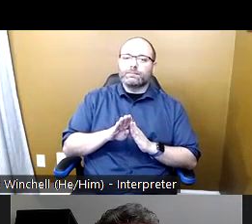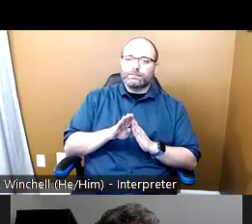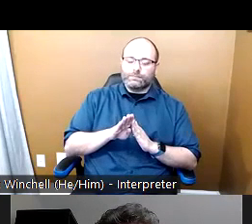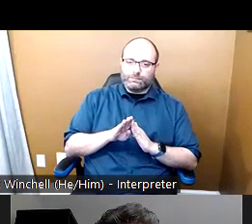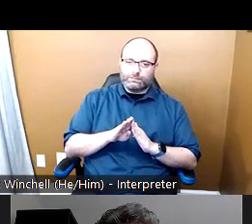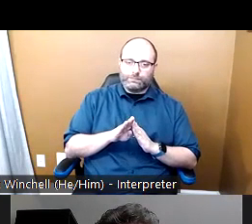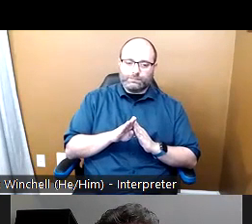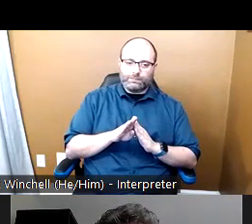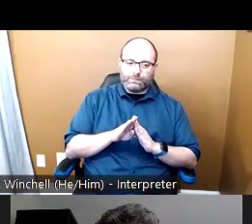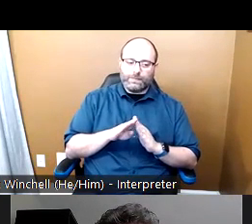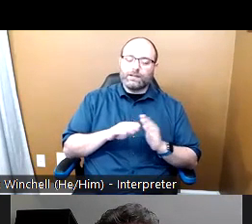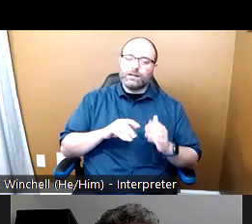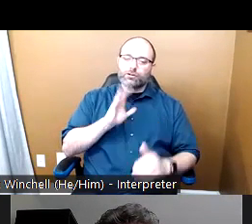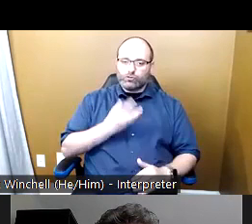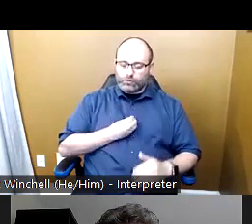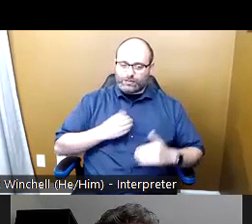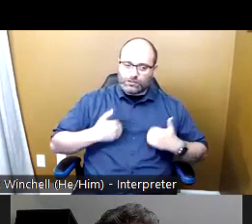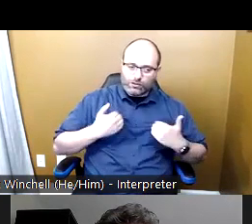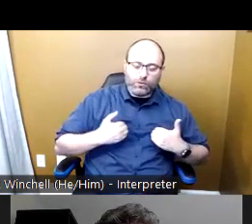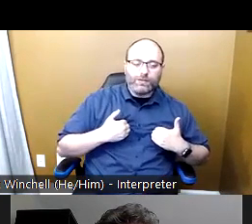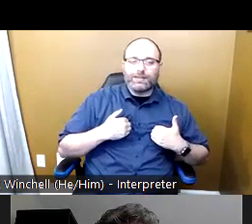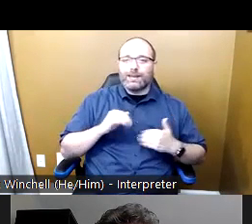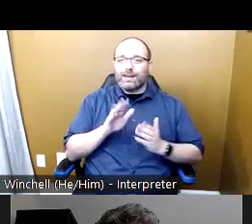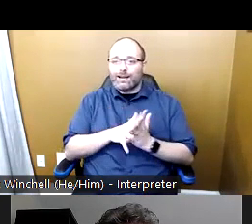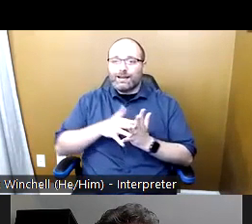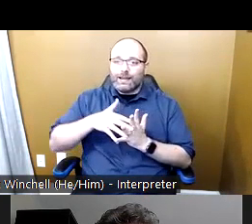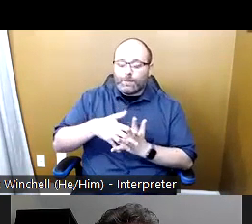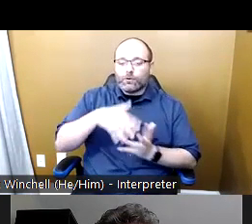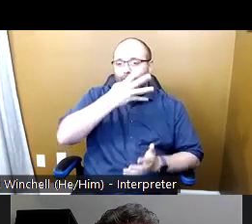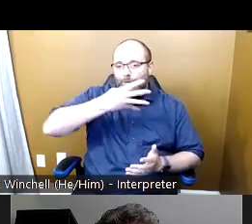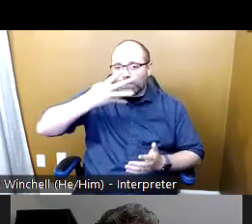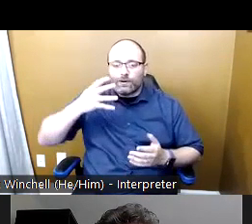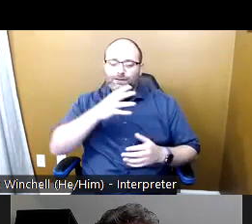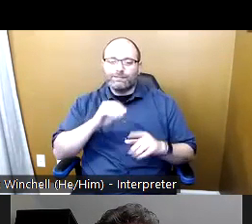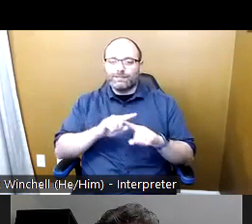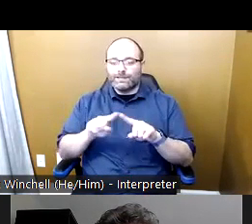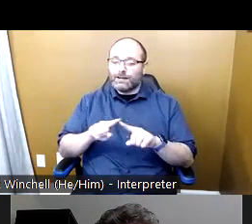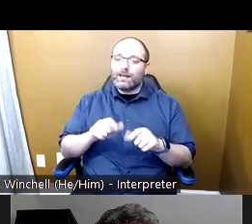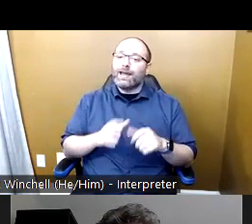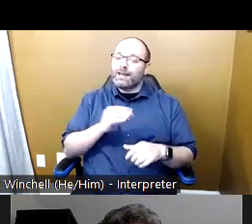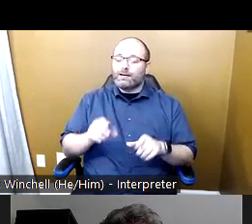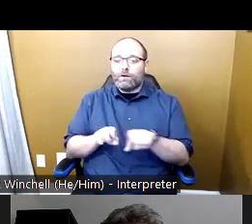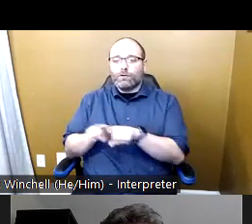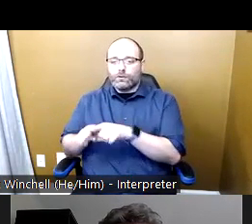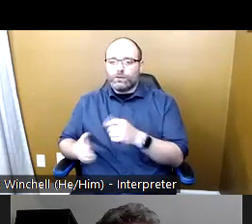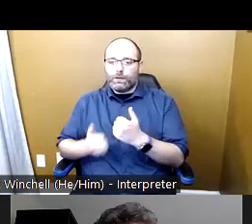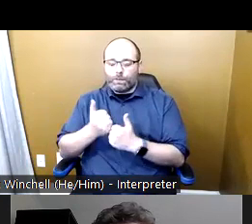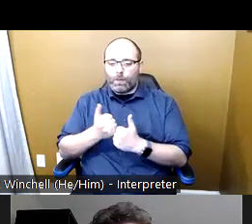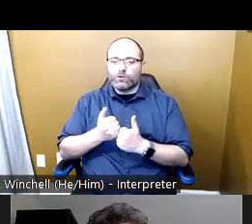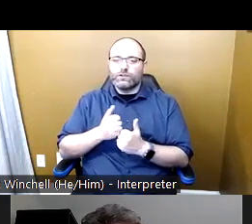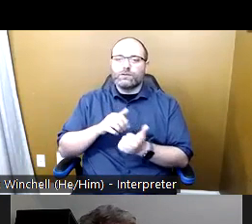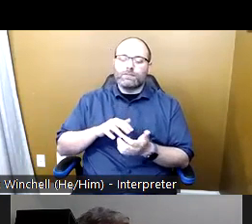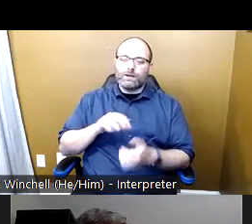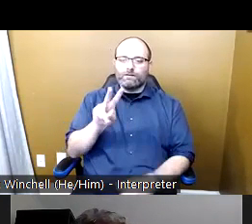power, trans youth power, and safety and self-determination for the most vulnerable people in our community through support